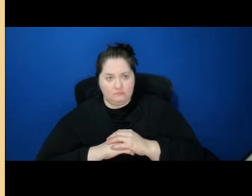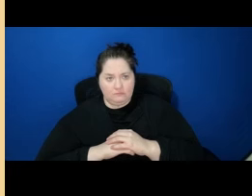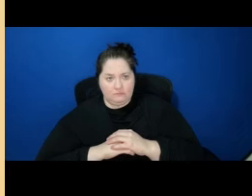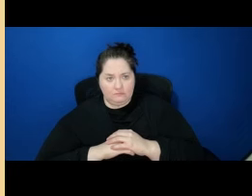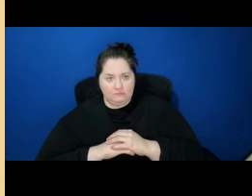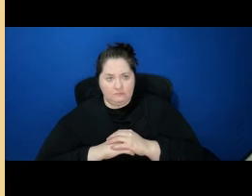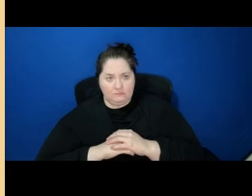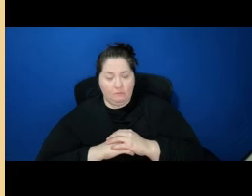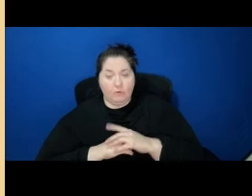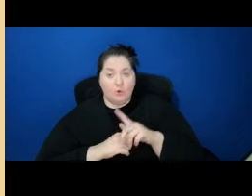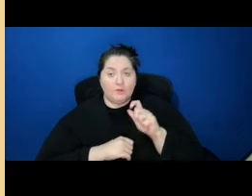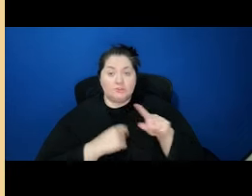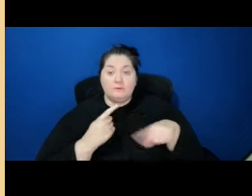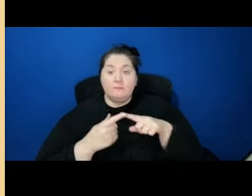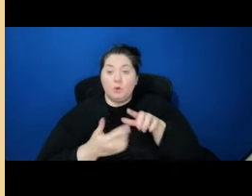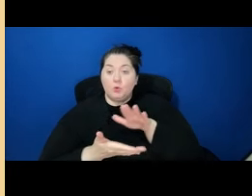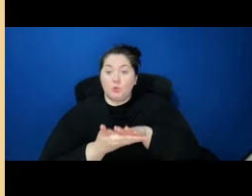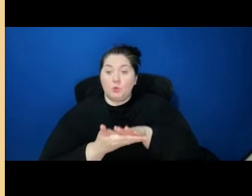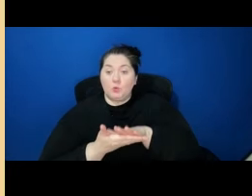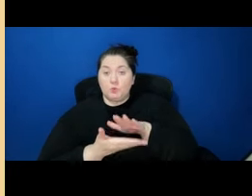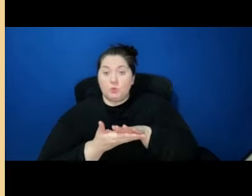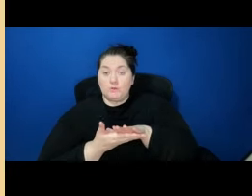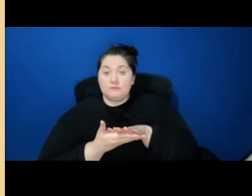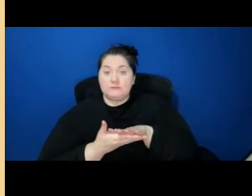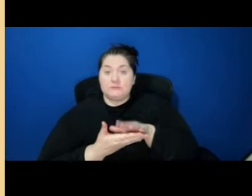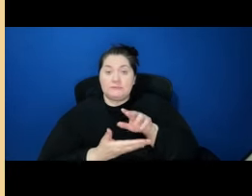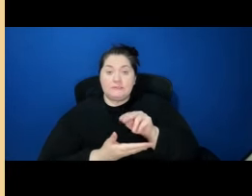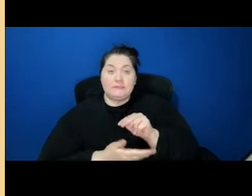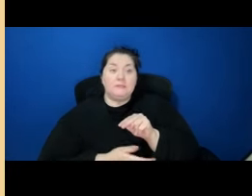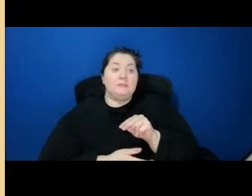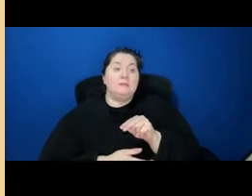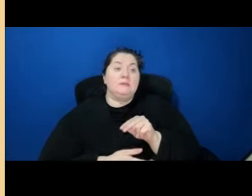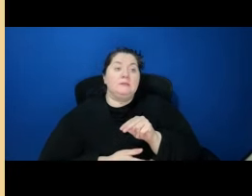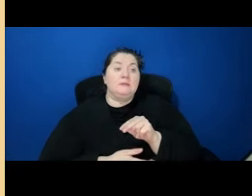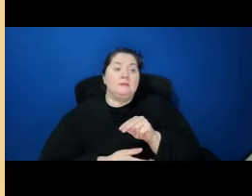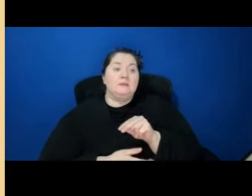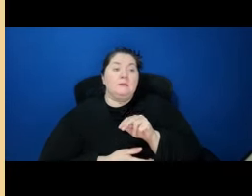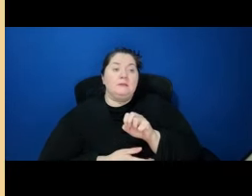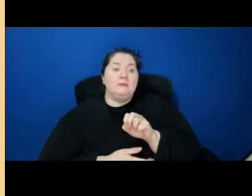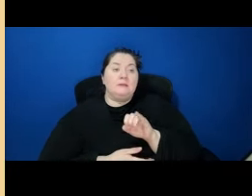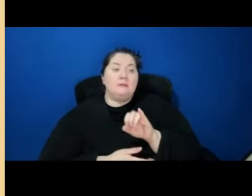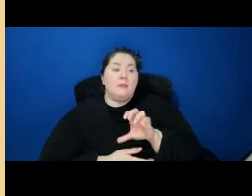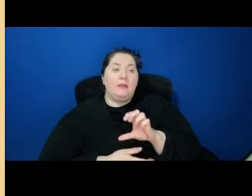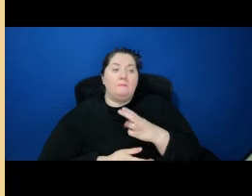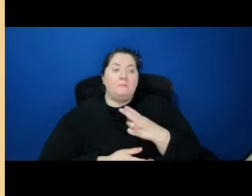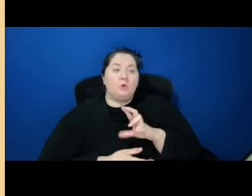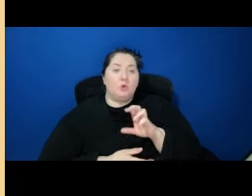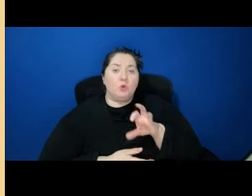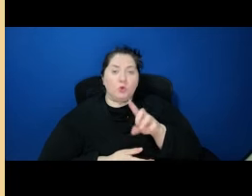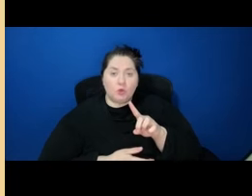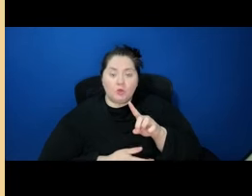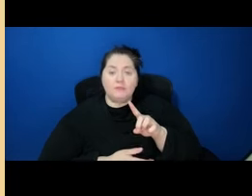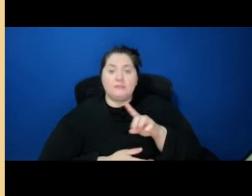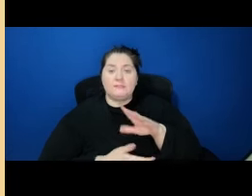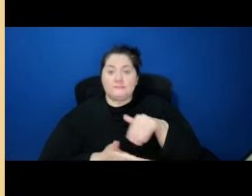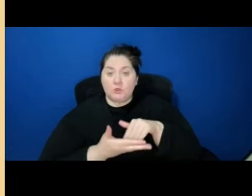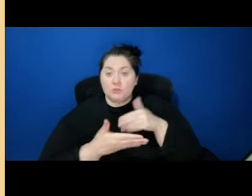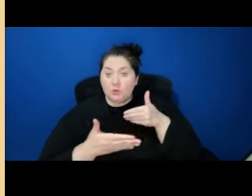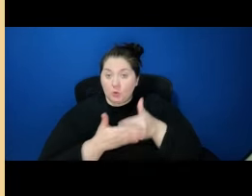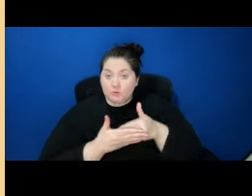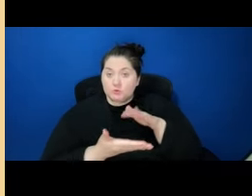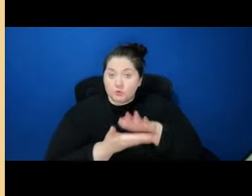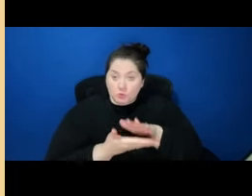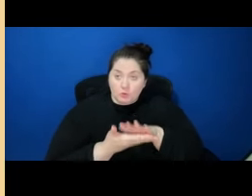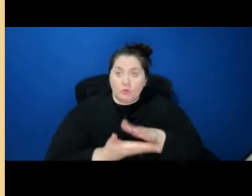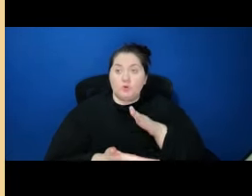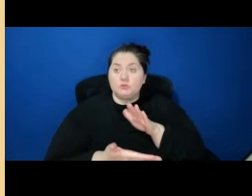So there's a question about schools. Are the neighborhood centers by schools or school clusters, or where schools will be remodeled? So